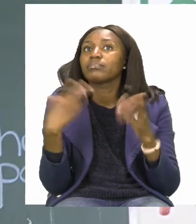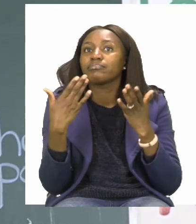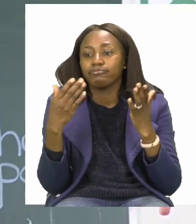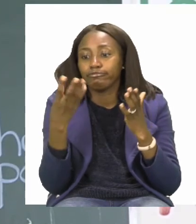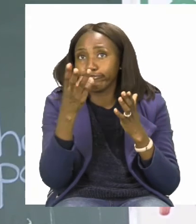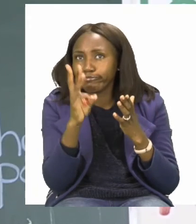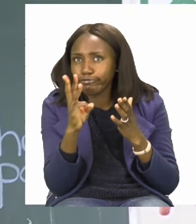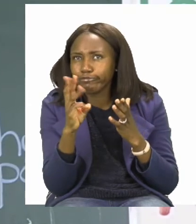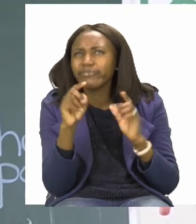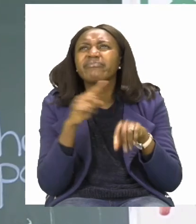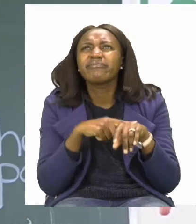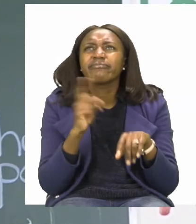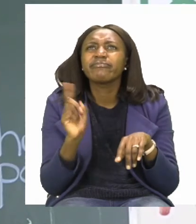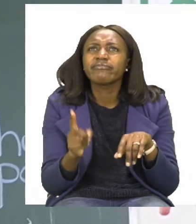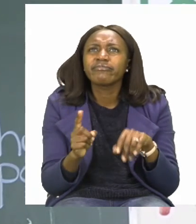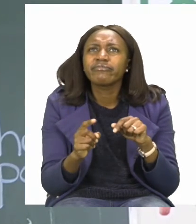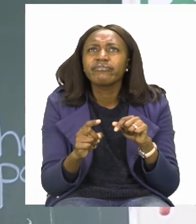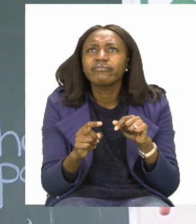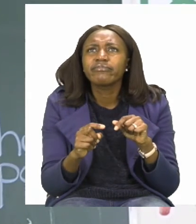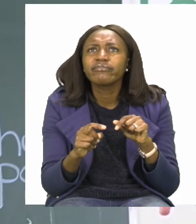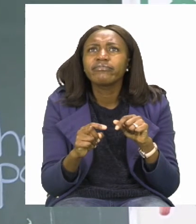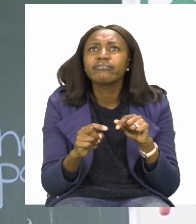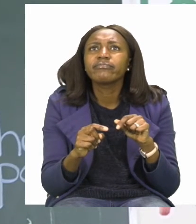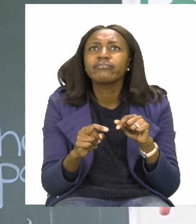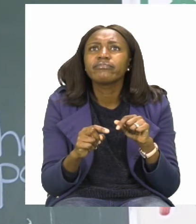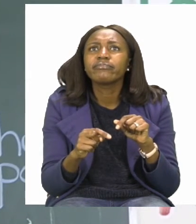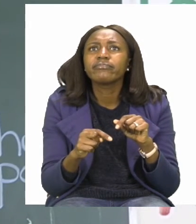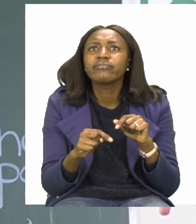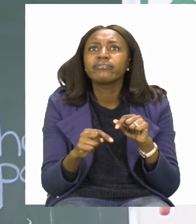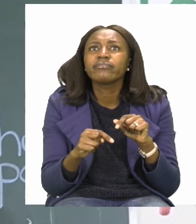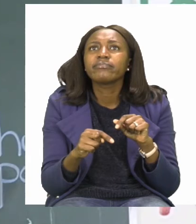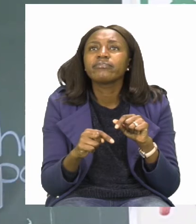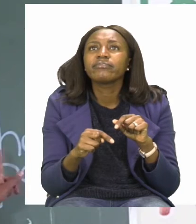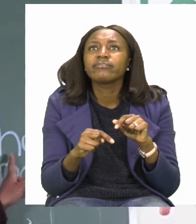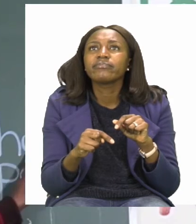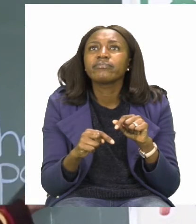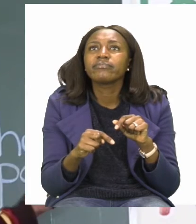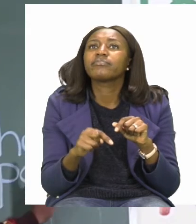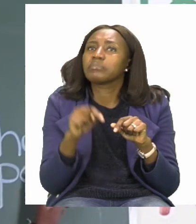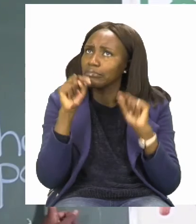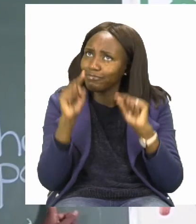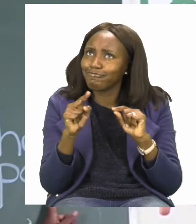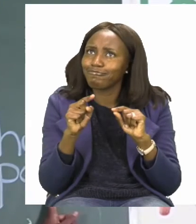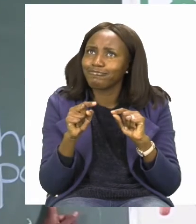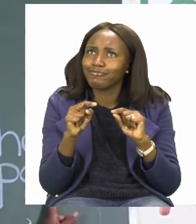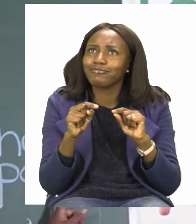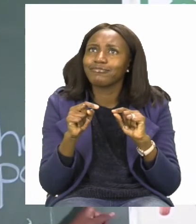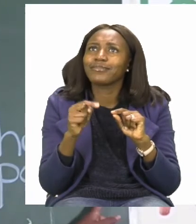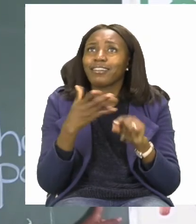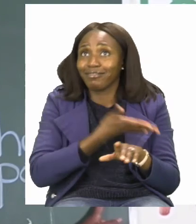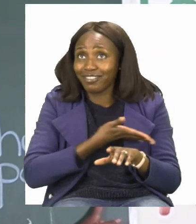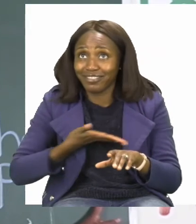changed. Now, our time has been pointing, the red hand, to half